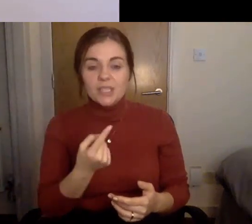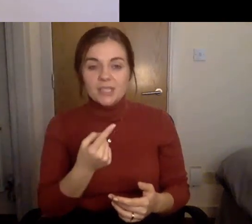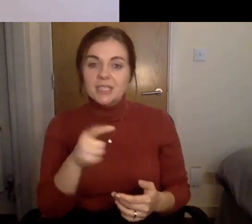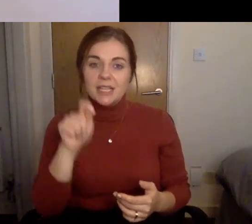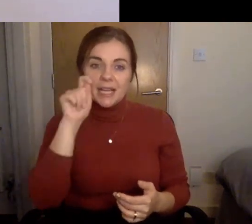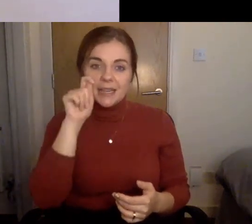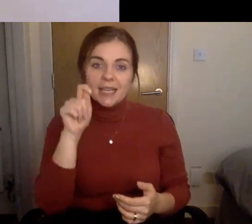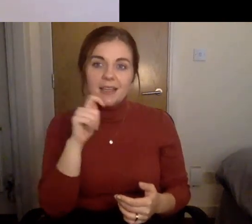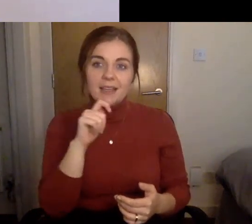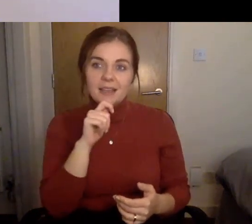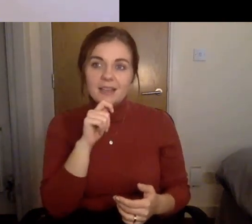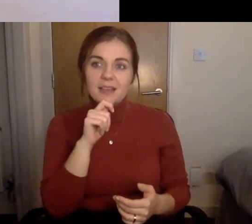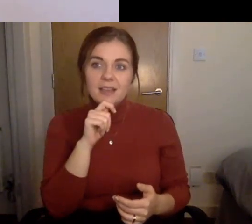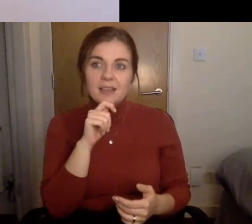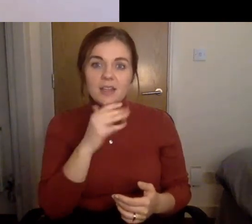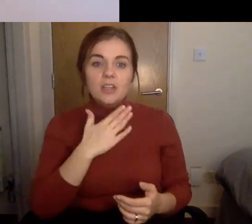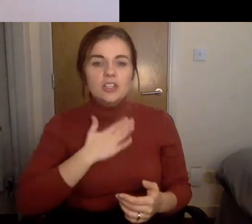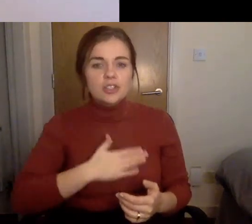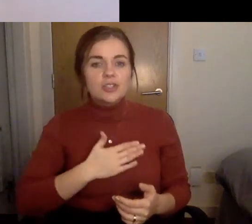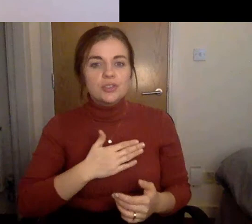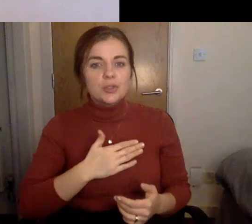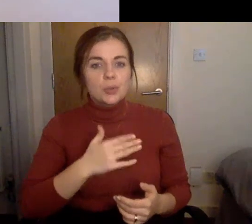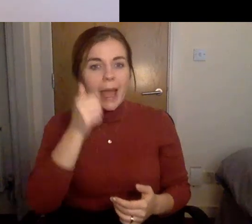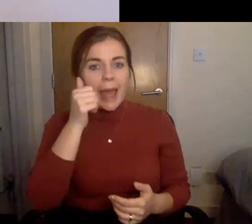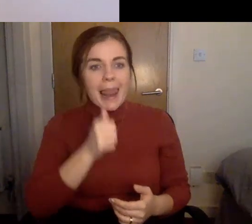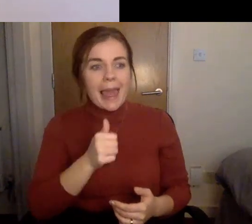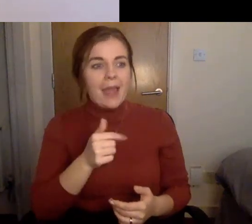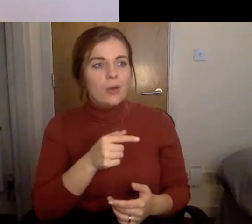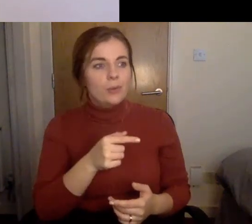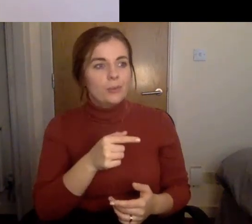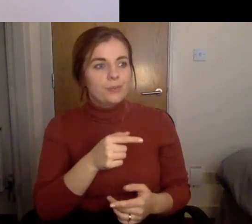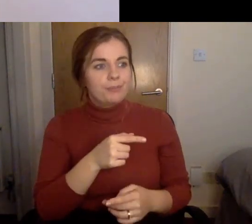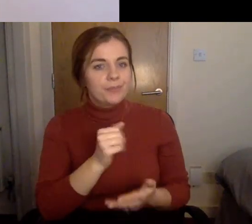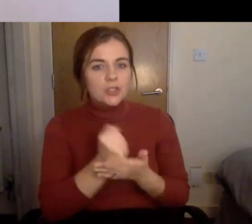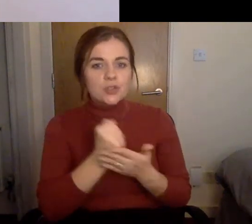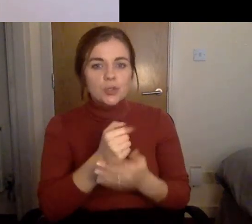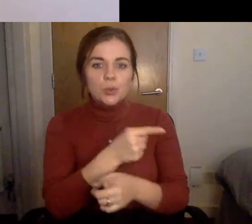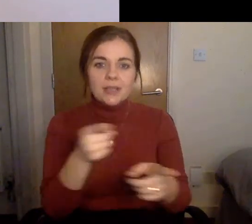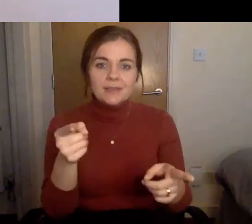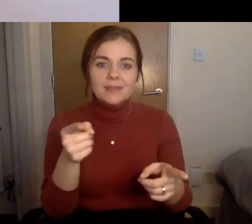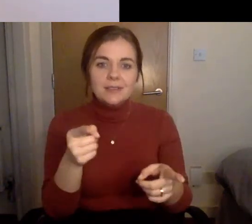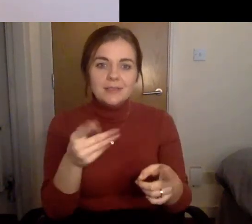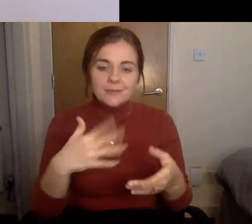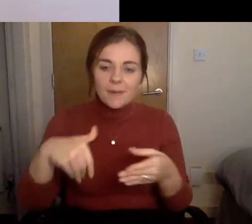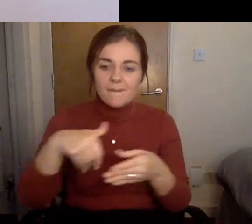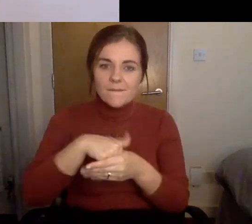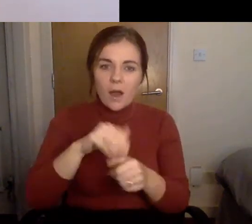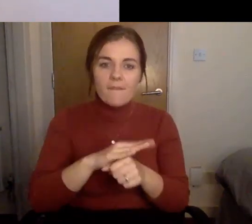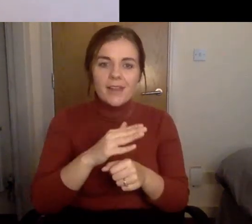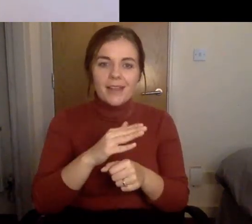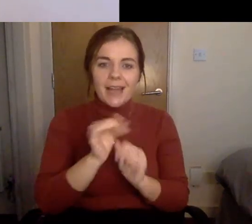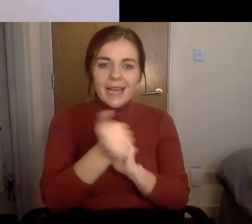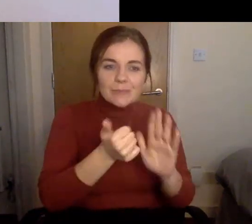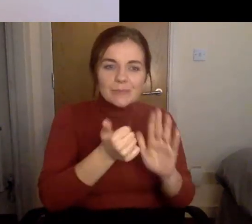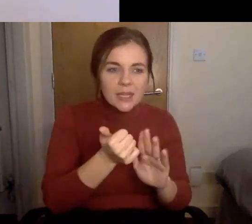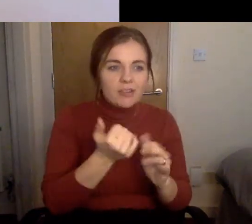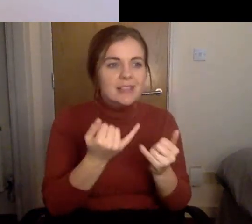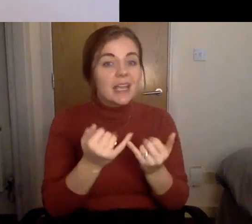know, just to invite them into that experience of something, changing the